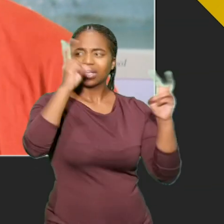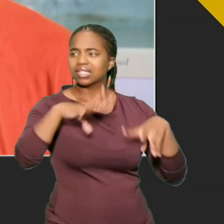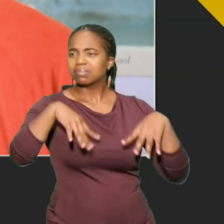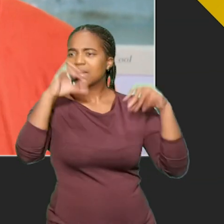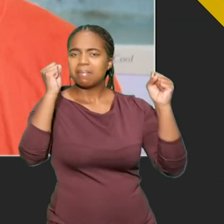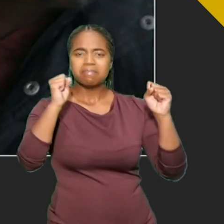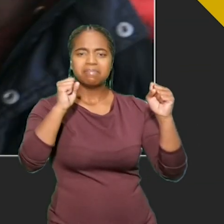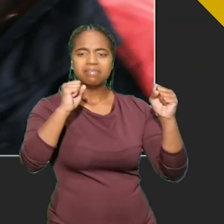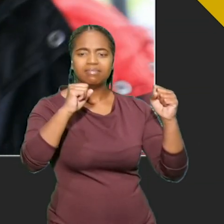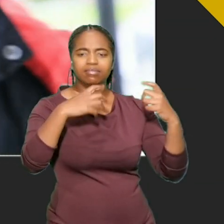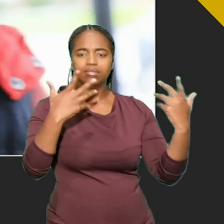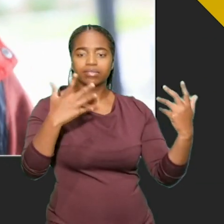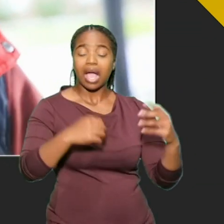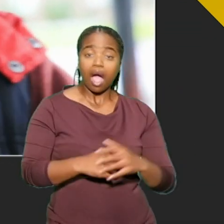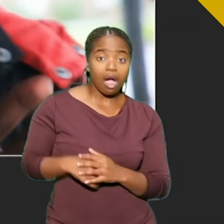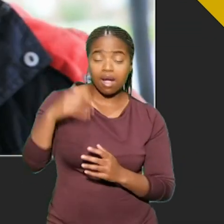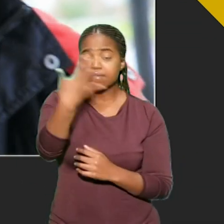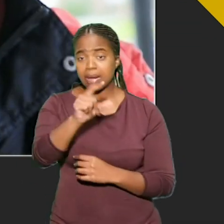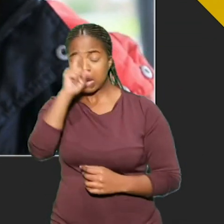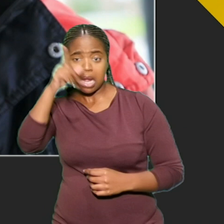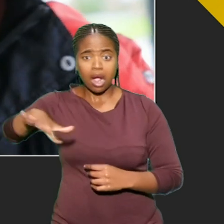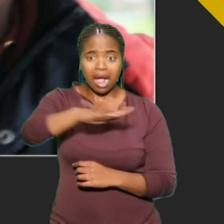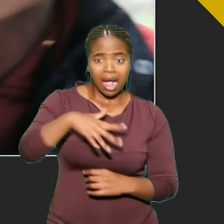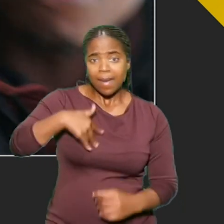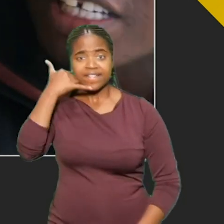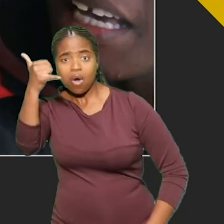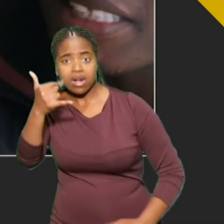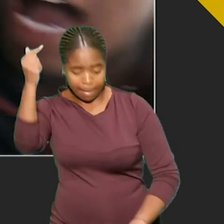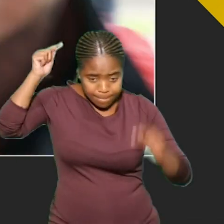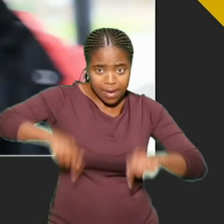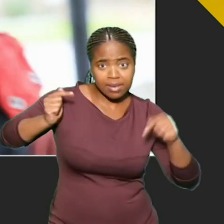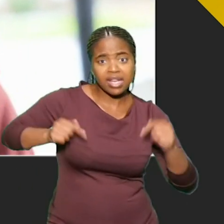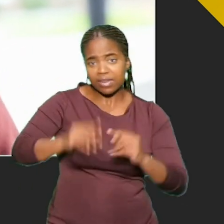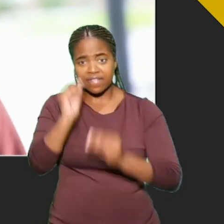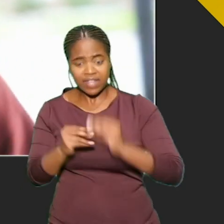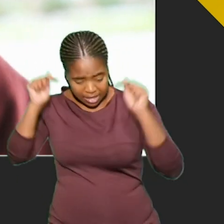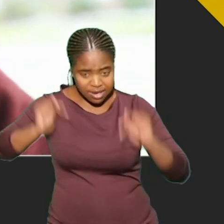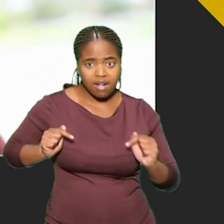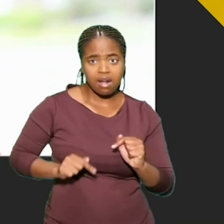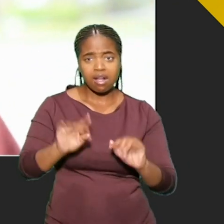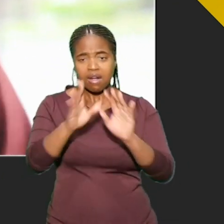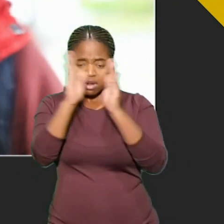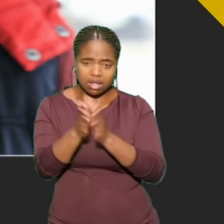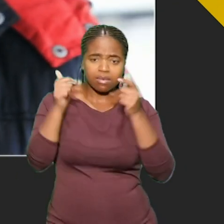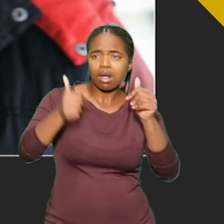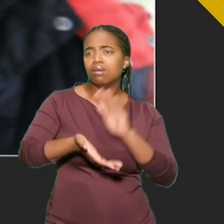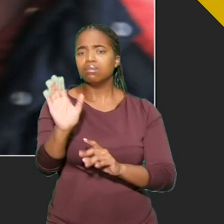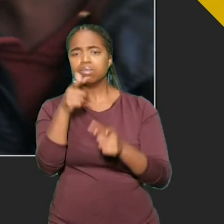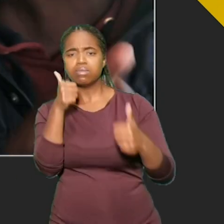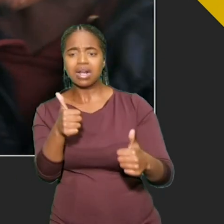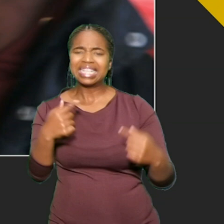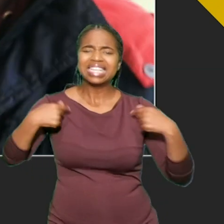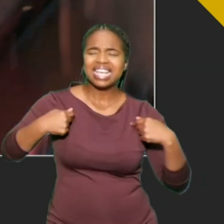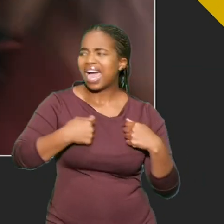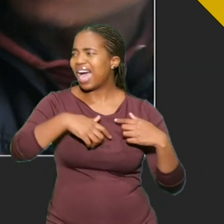Pelange randomly. I must have perhaps seen by a phone. If you were Mike Lugan at the same time, who be right. Behave, be a move. Tina Lugan